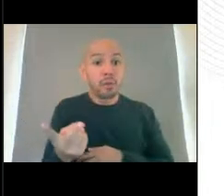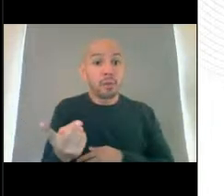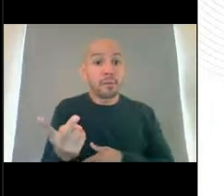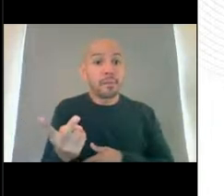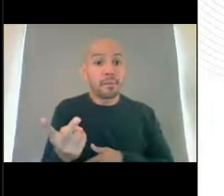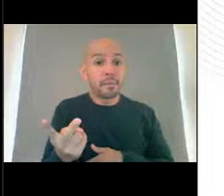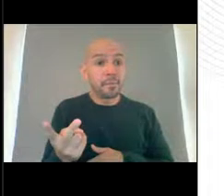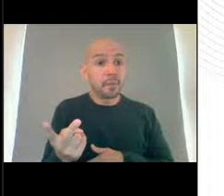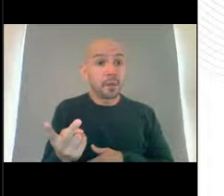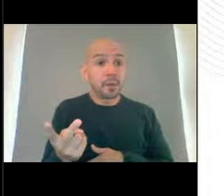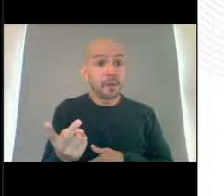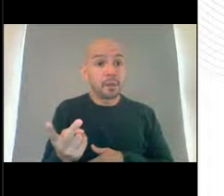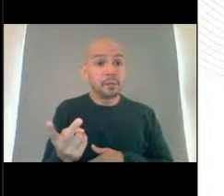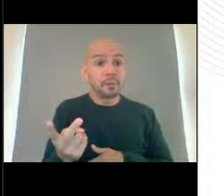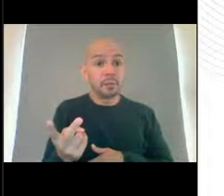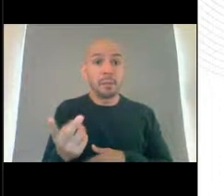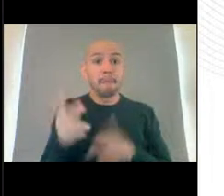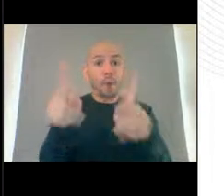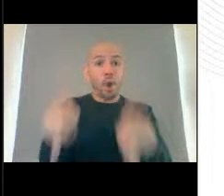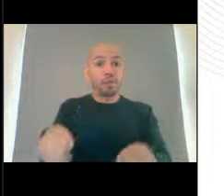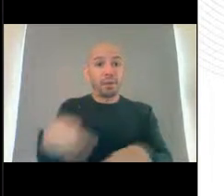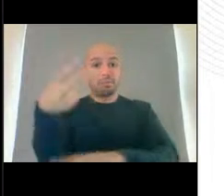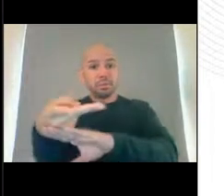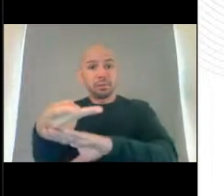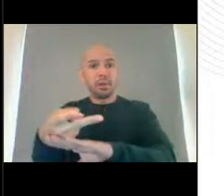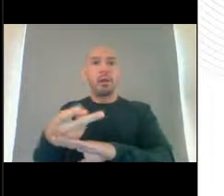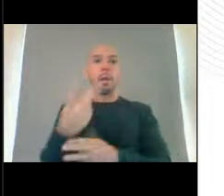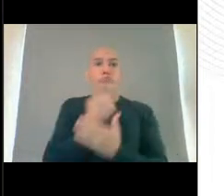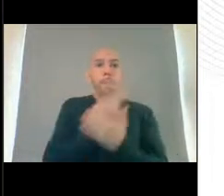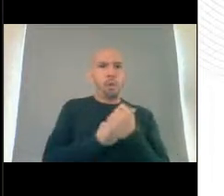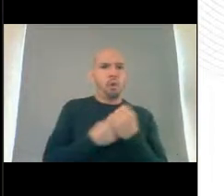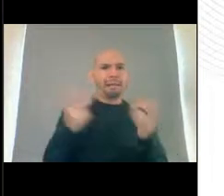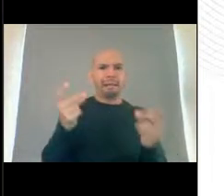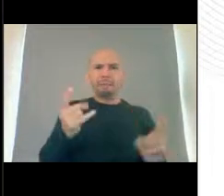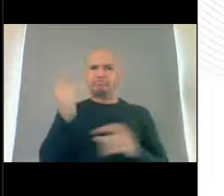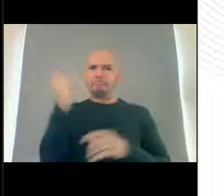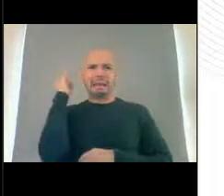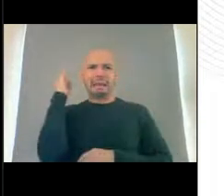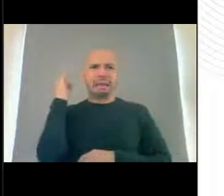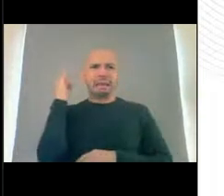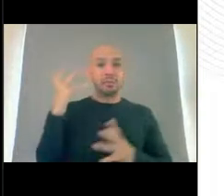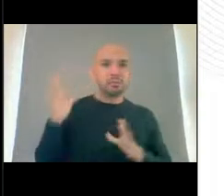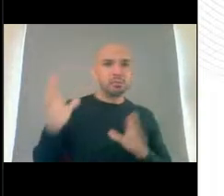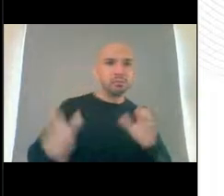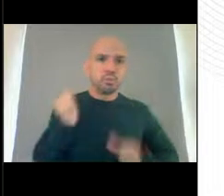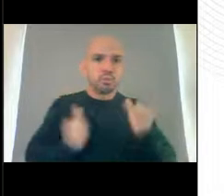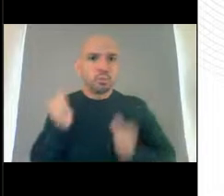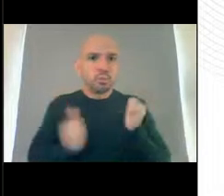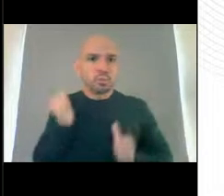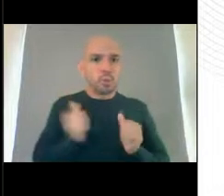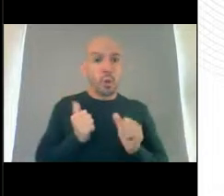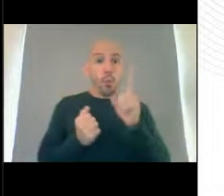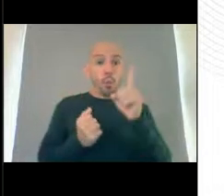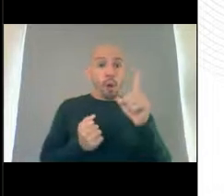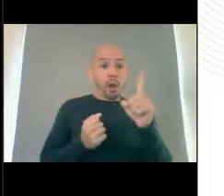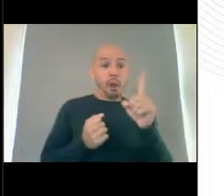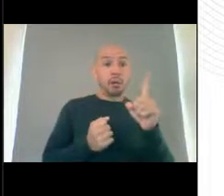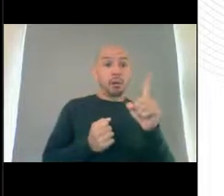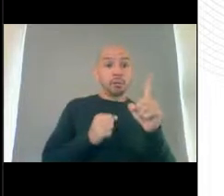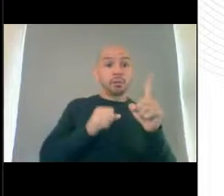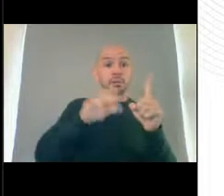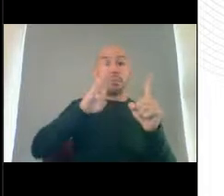they they immediately jumped into action so so brian phoned for help from the truck uh jason rushed down the embankment to see what